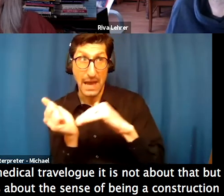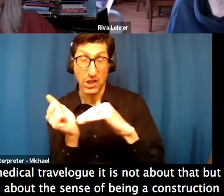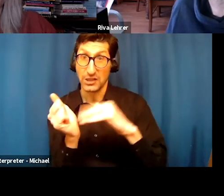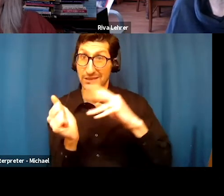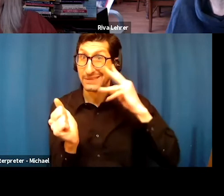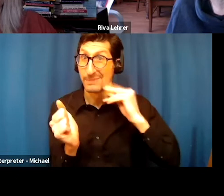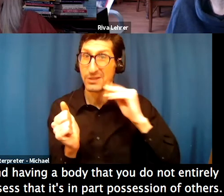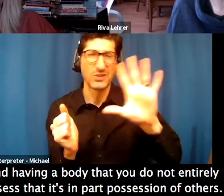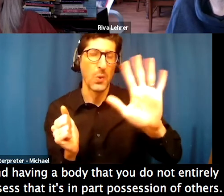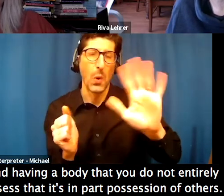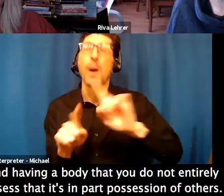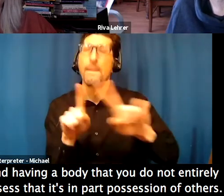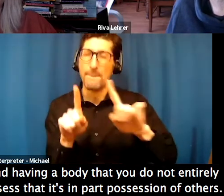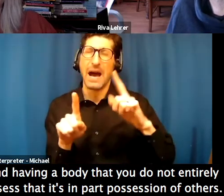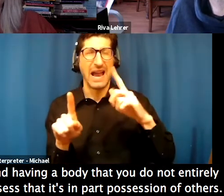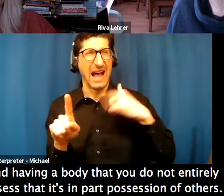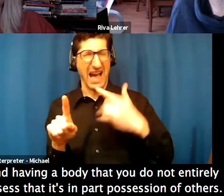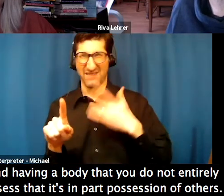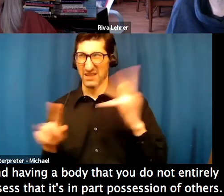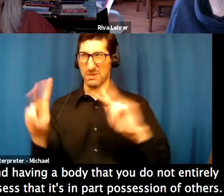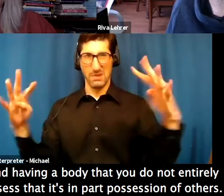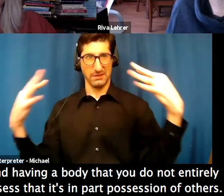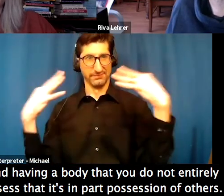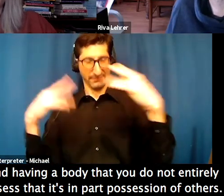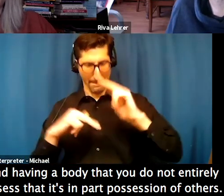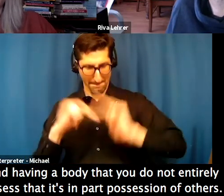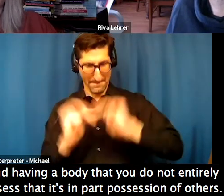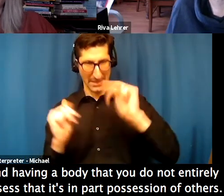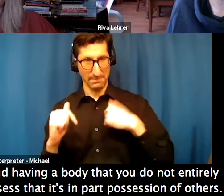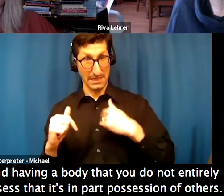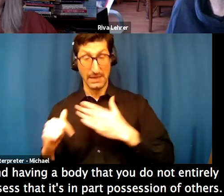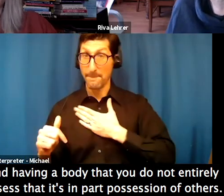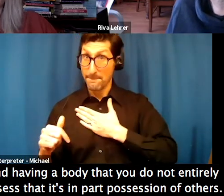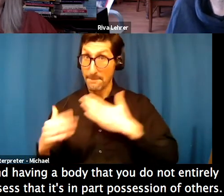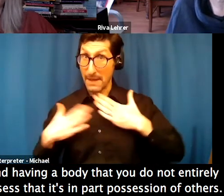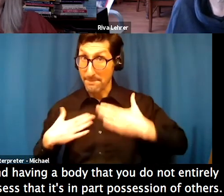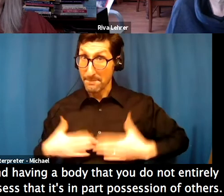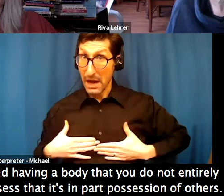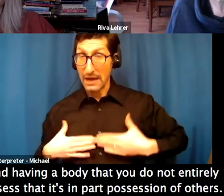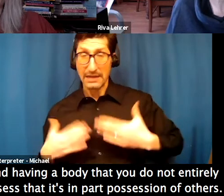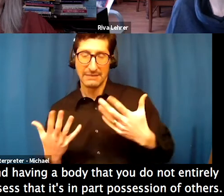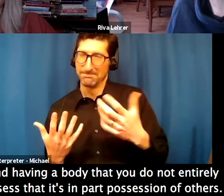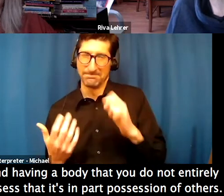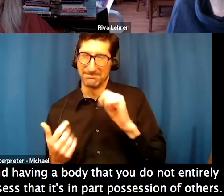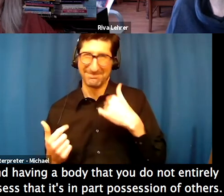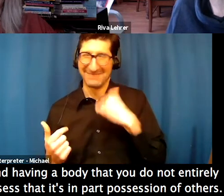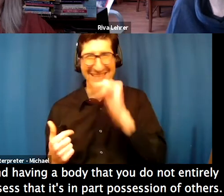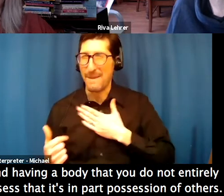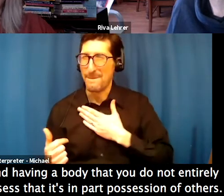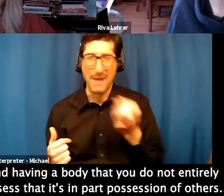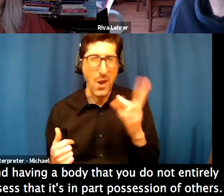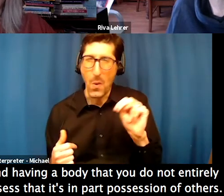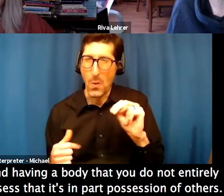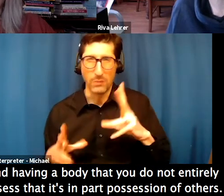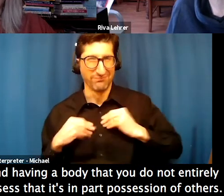construction. Um, and having a body that you do not entirely. Uh, possess that it's